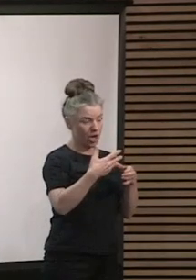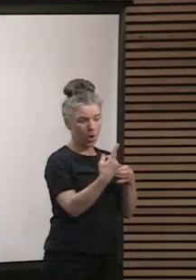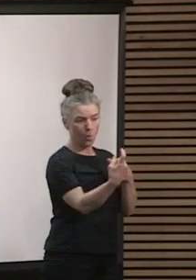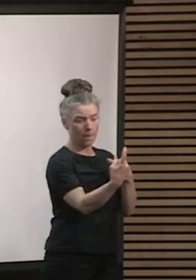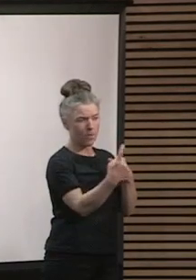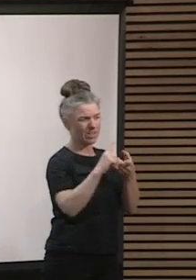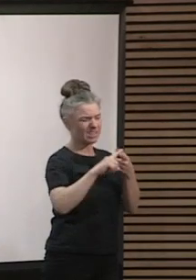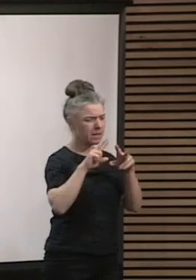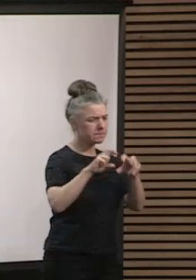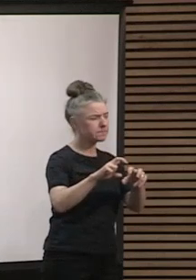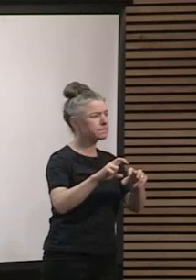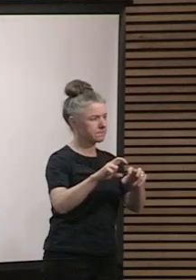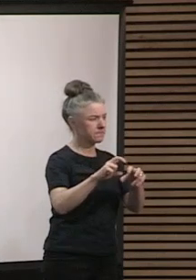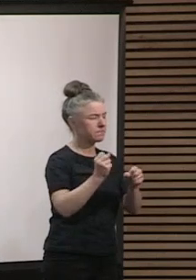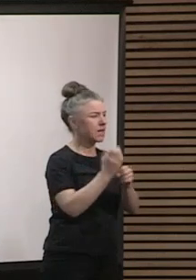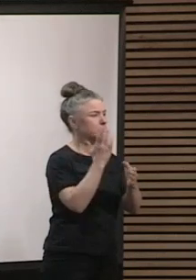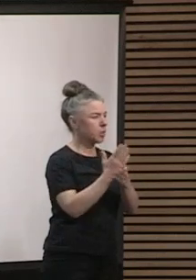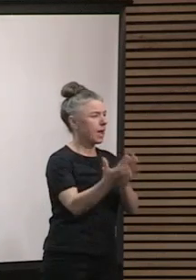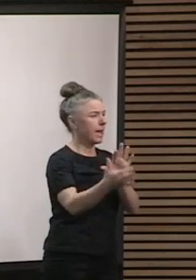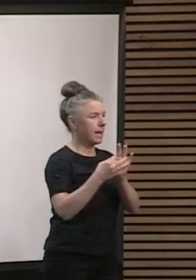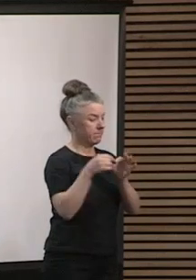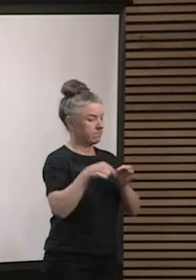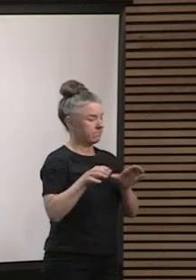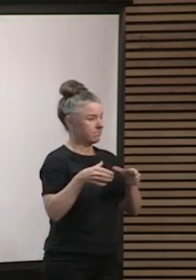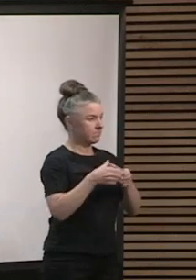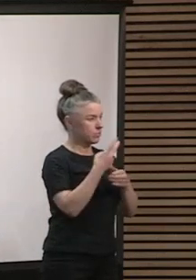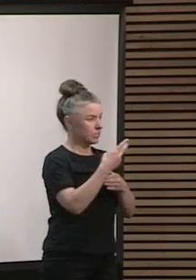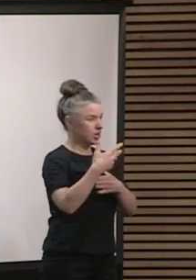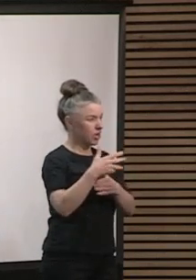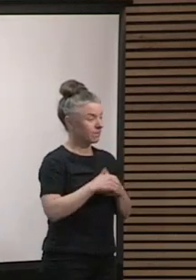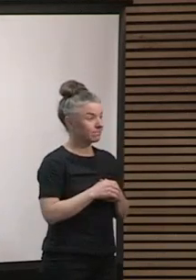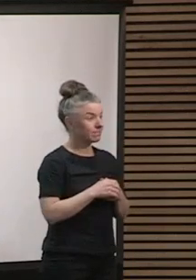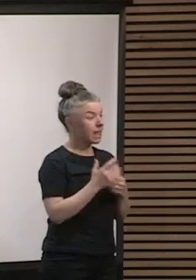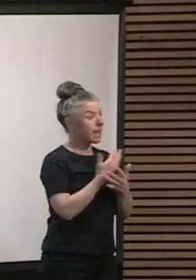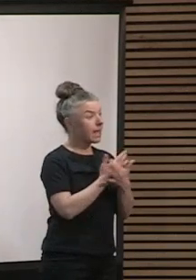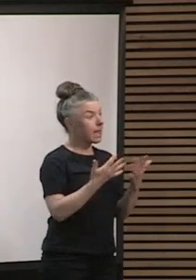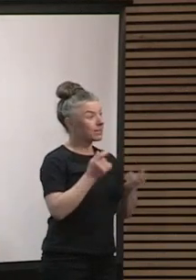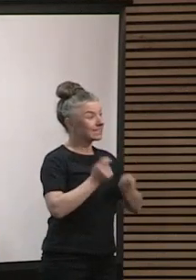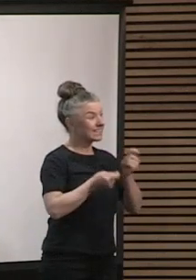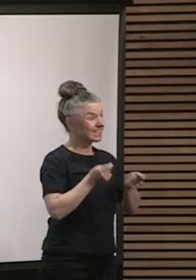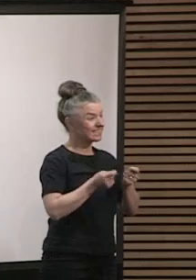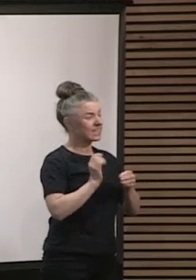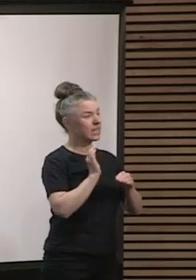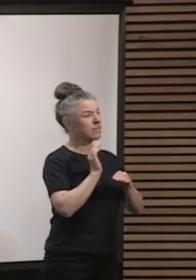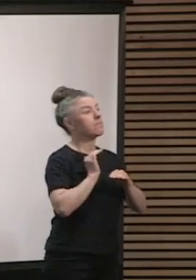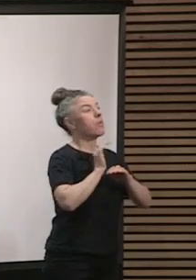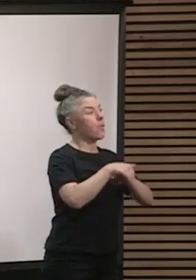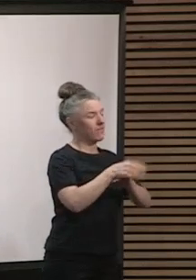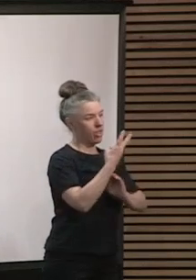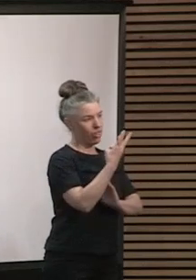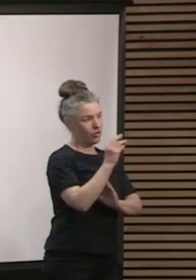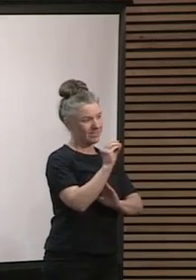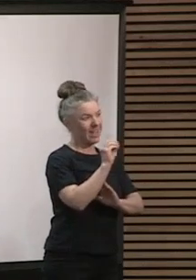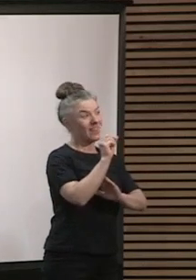being investigated. We have undertaken more than 30,000 tests in the last